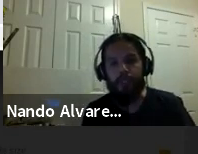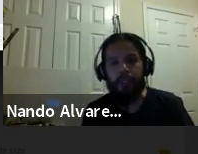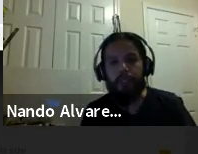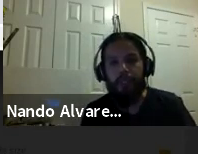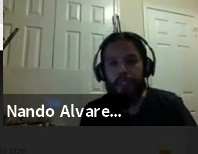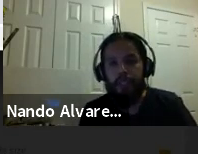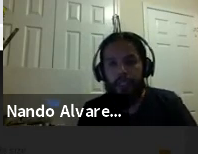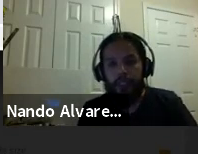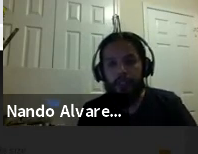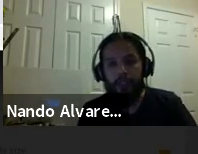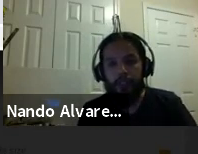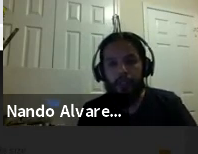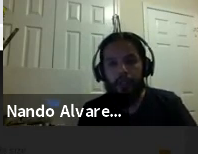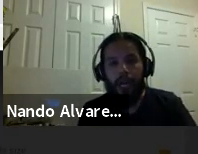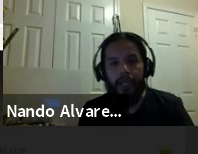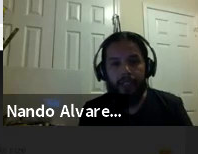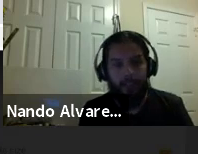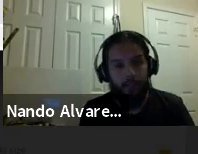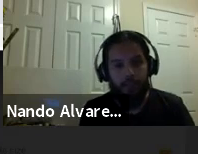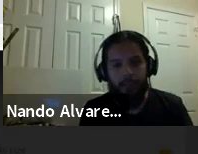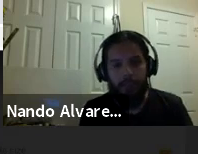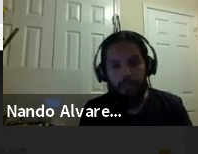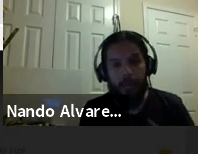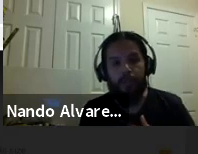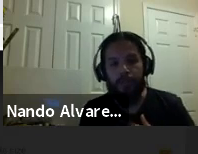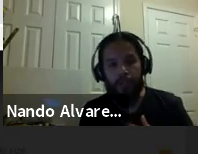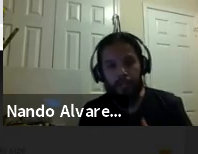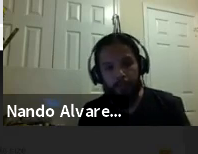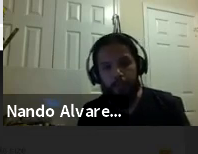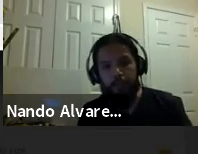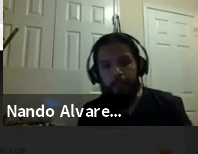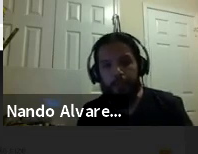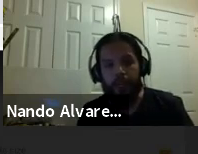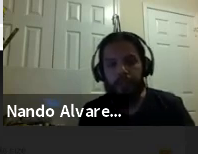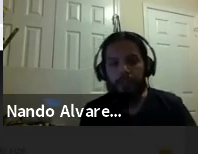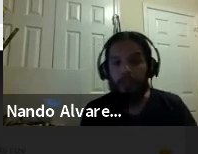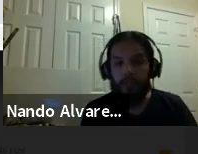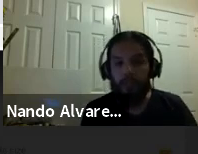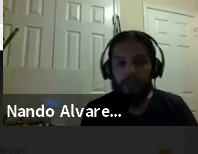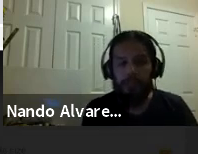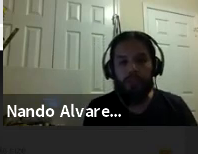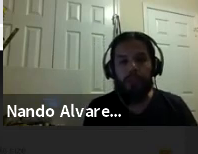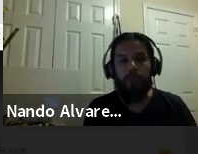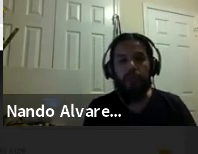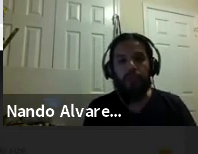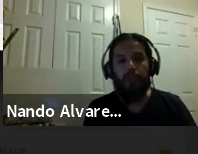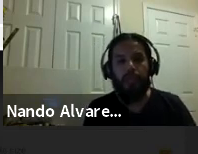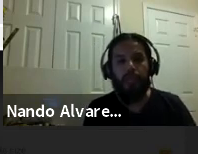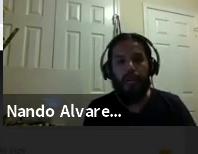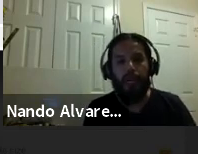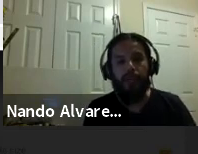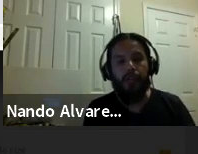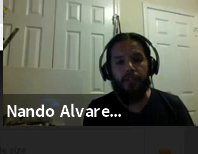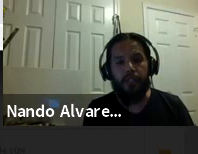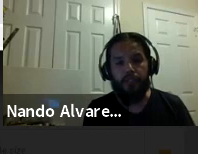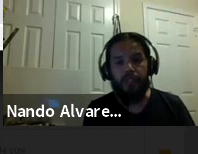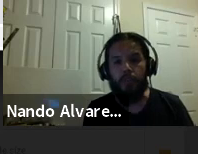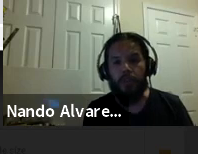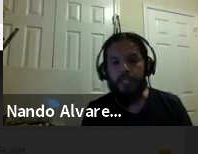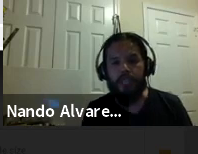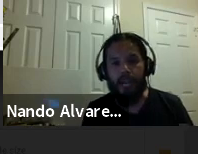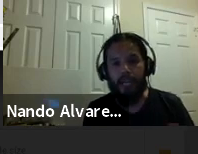soundproofing. So I did my research. I'm not an expert, but I did my research. So I don't think